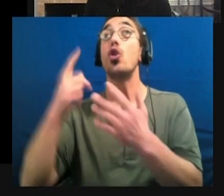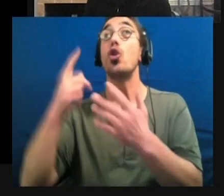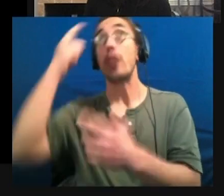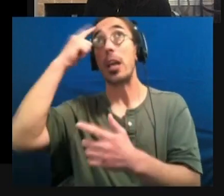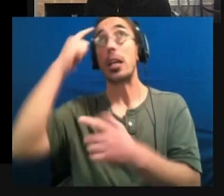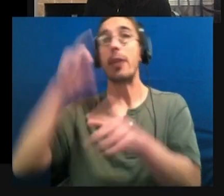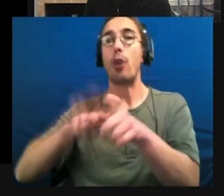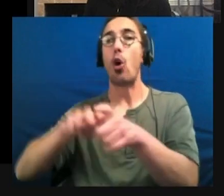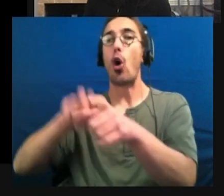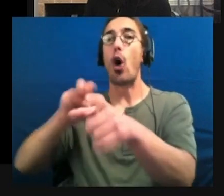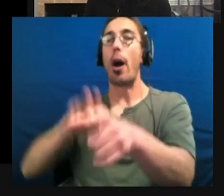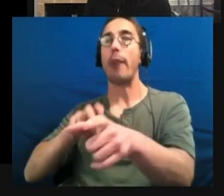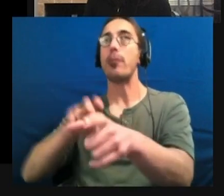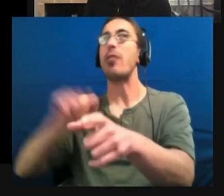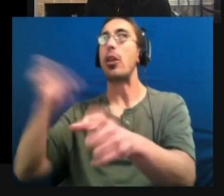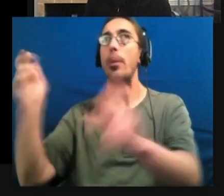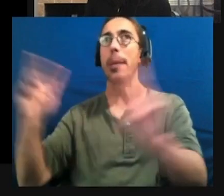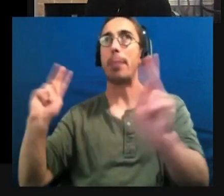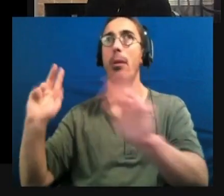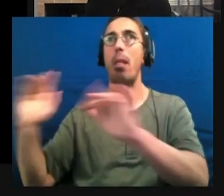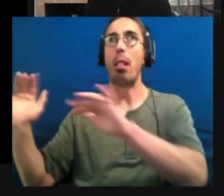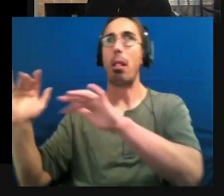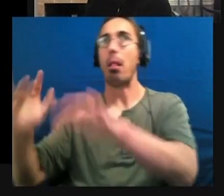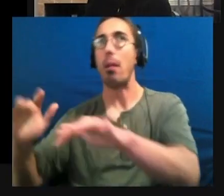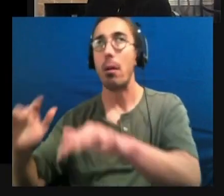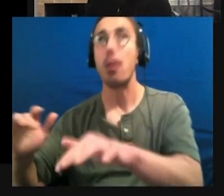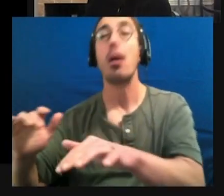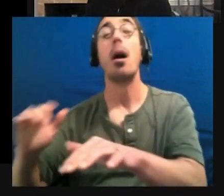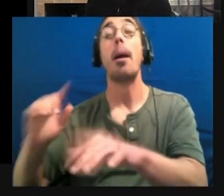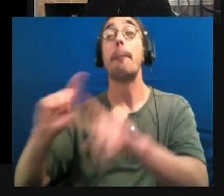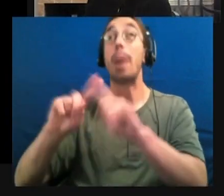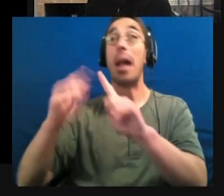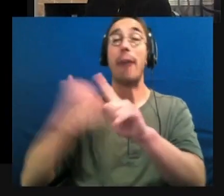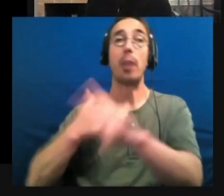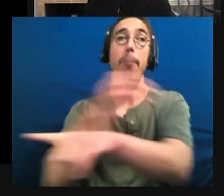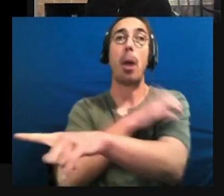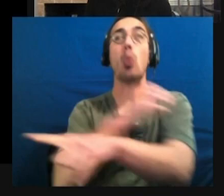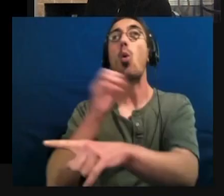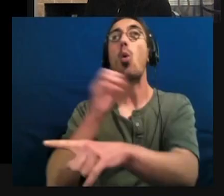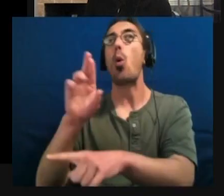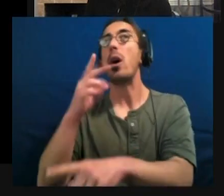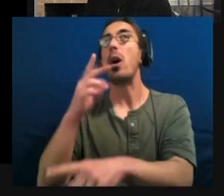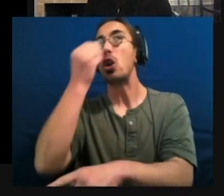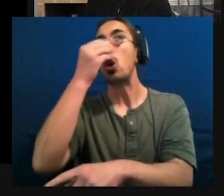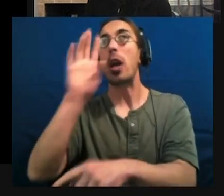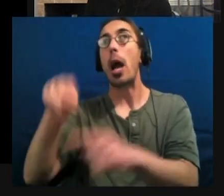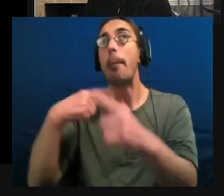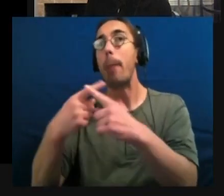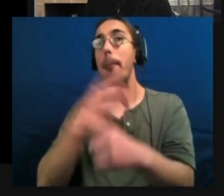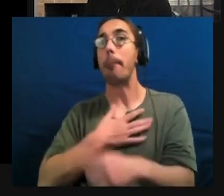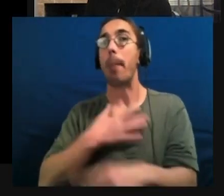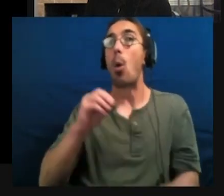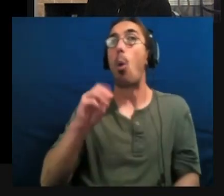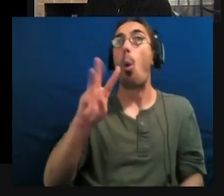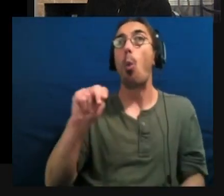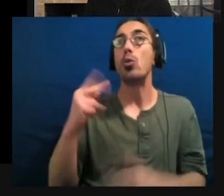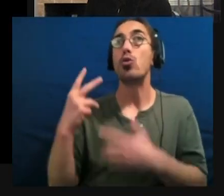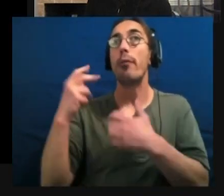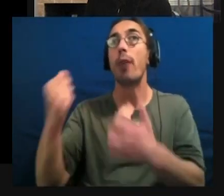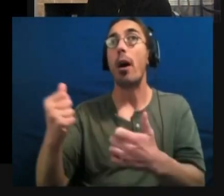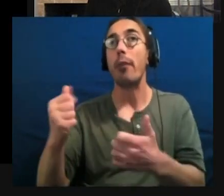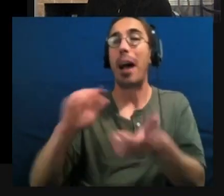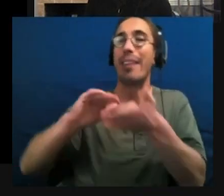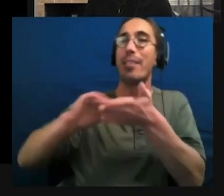race is proof of a safer environment, having power, or a disregard of your own survival. I've disregarded mine a few